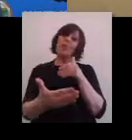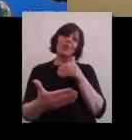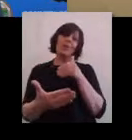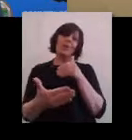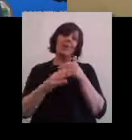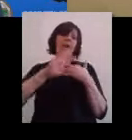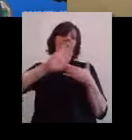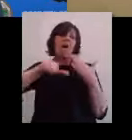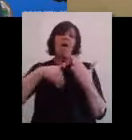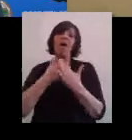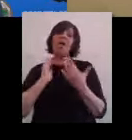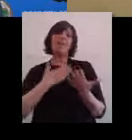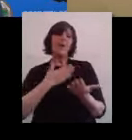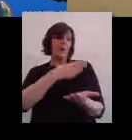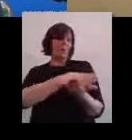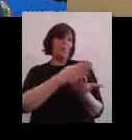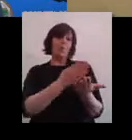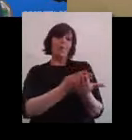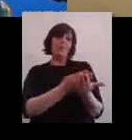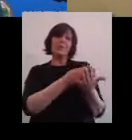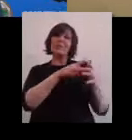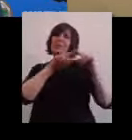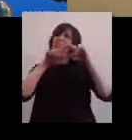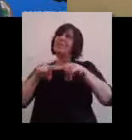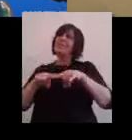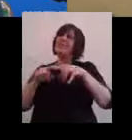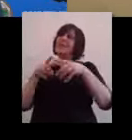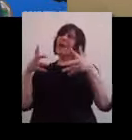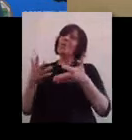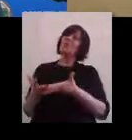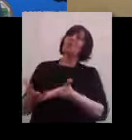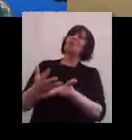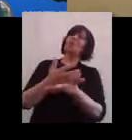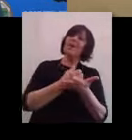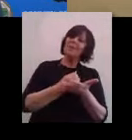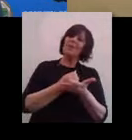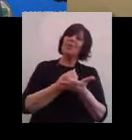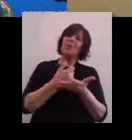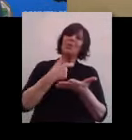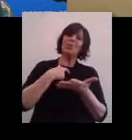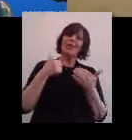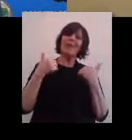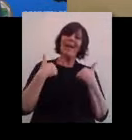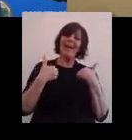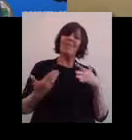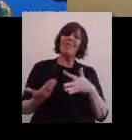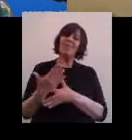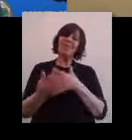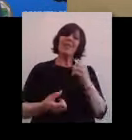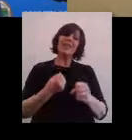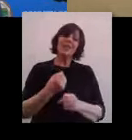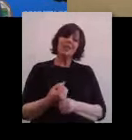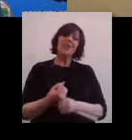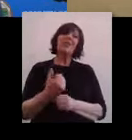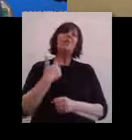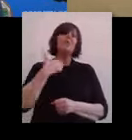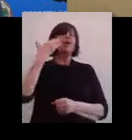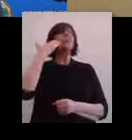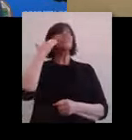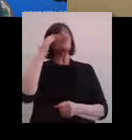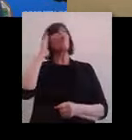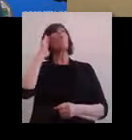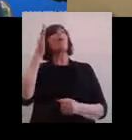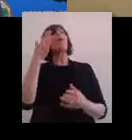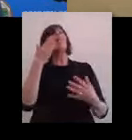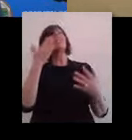is predicated on how much revenue and so forth we generated during the year. And even though we know we'll get out of this eventually, we're